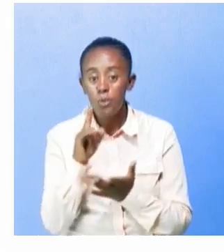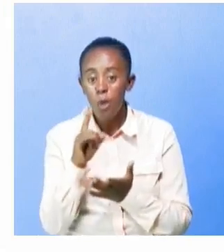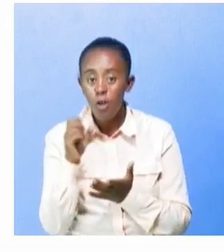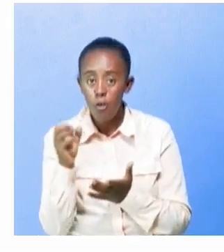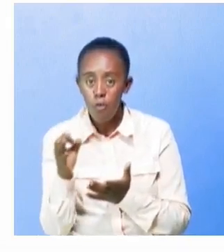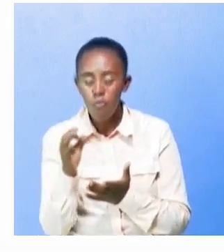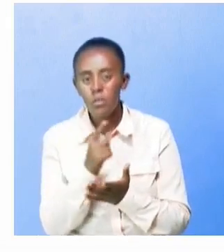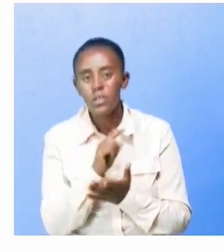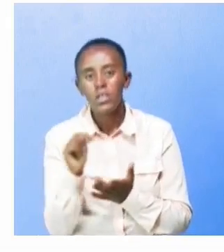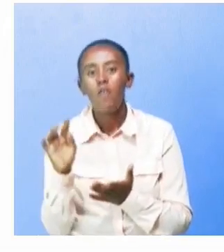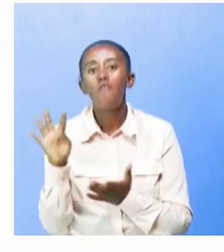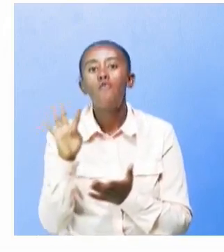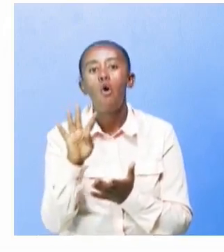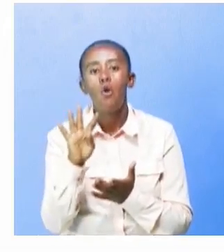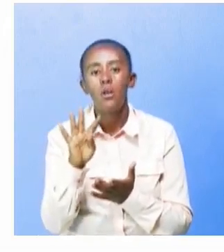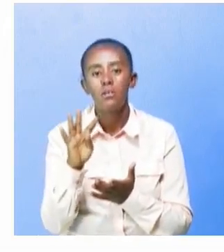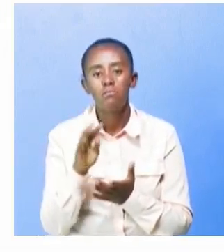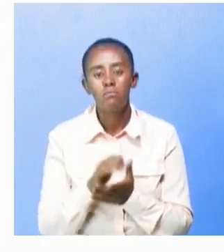the 4